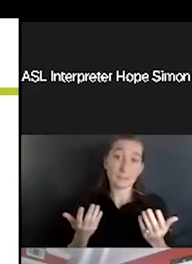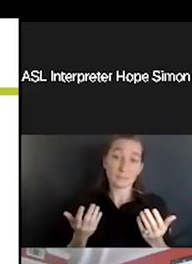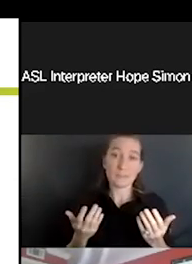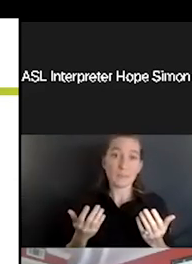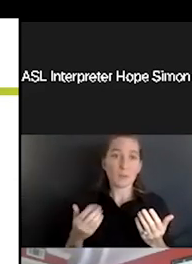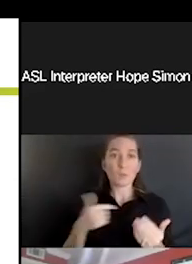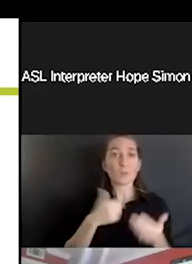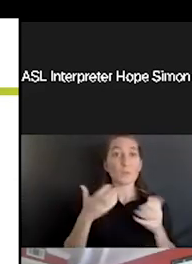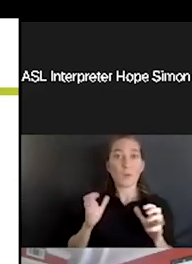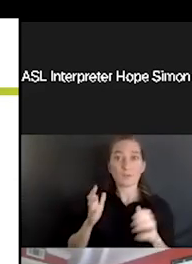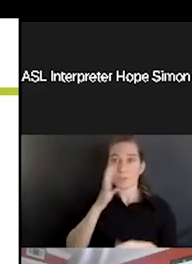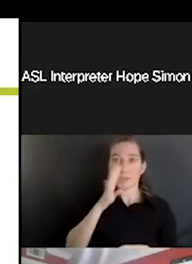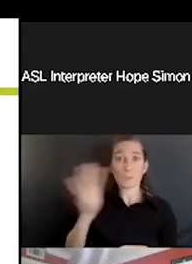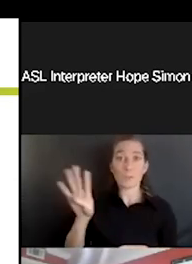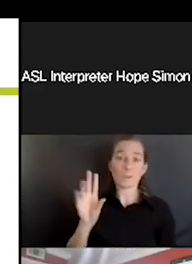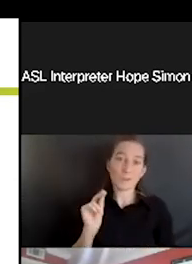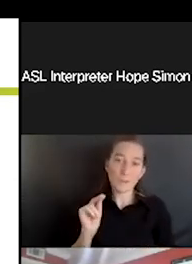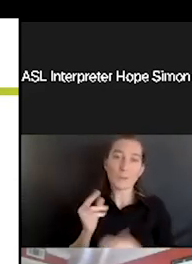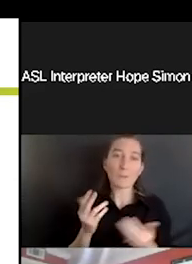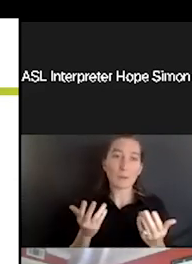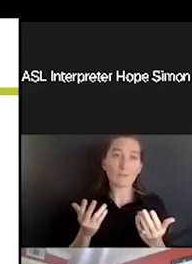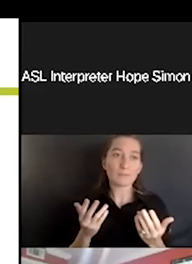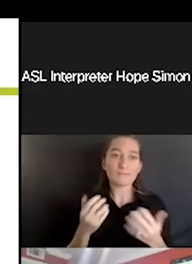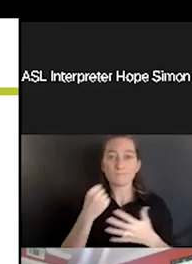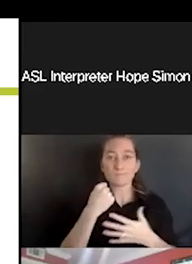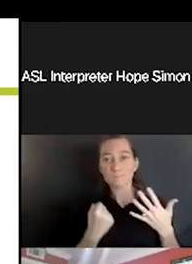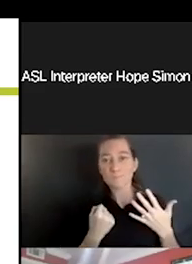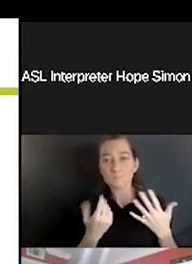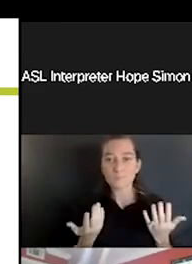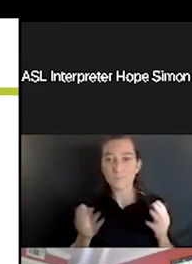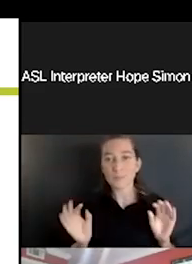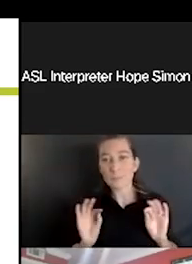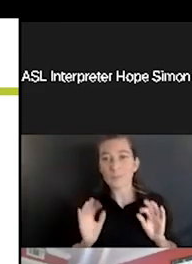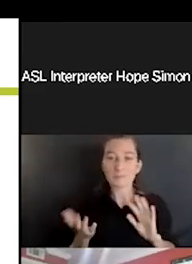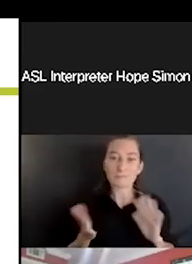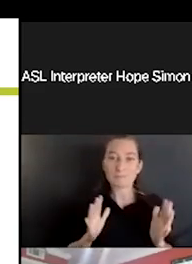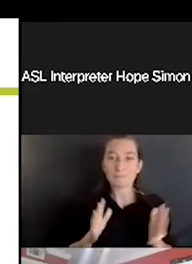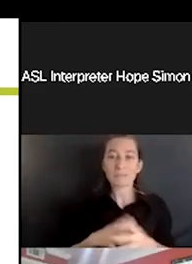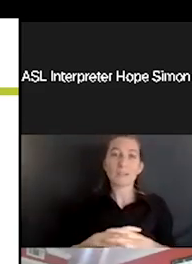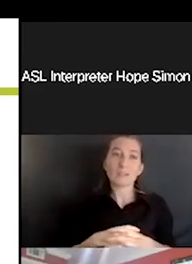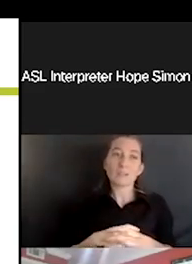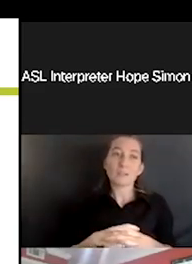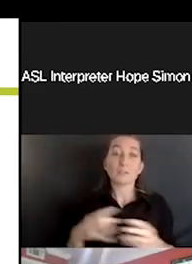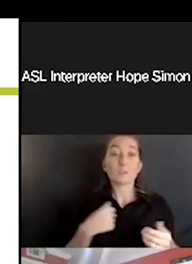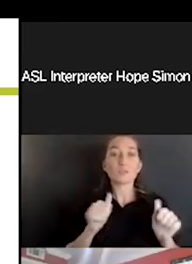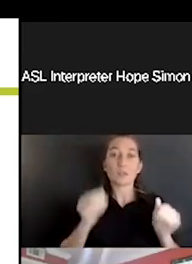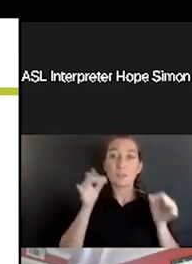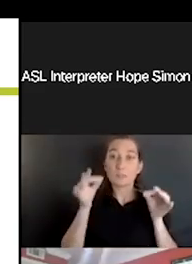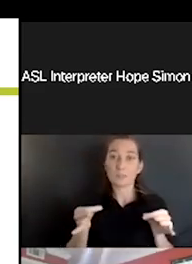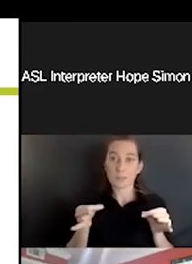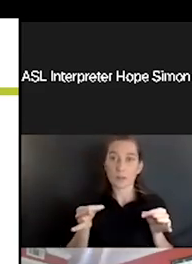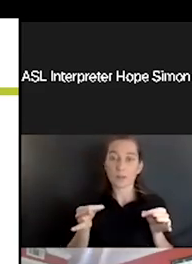alone. I think another way of looking at it is there's two things that we look at when we are trying to decide on